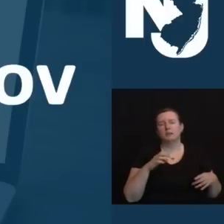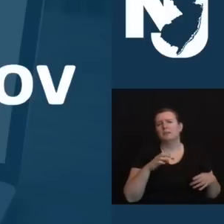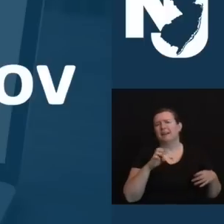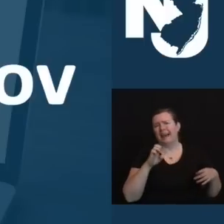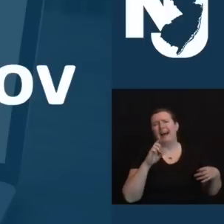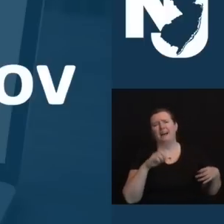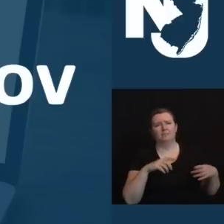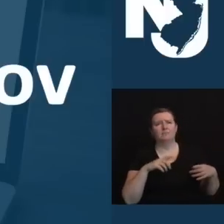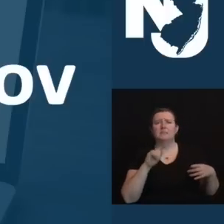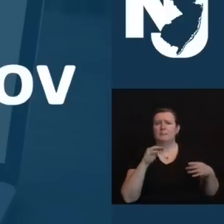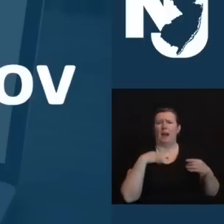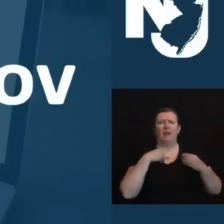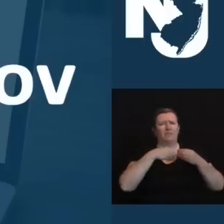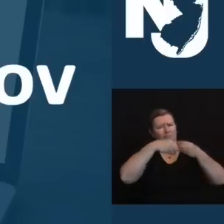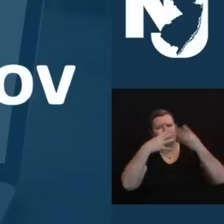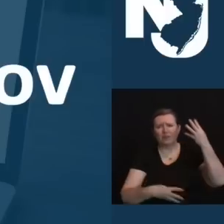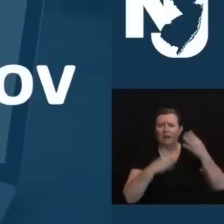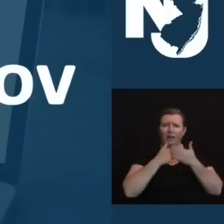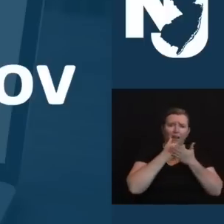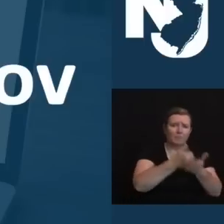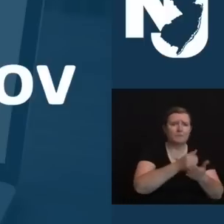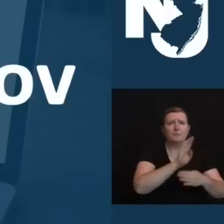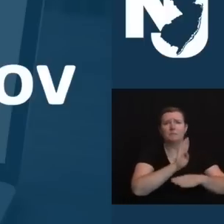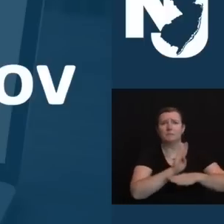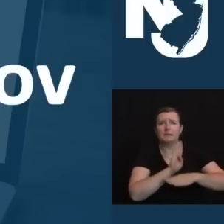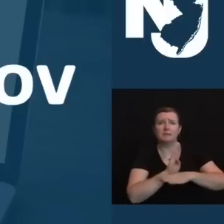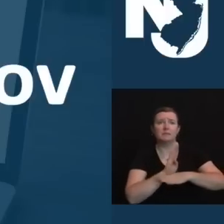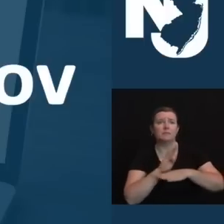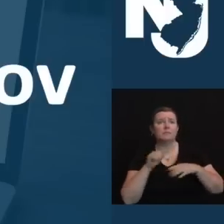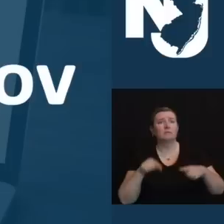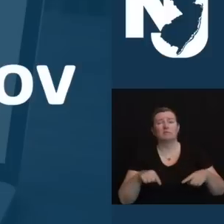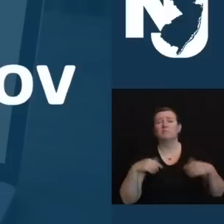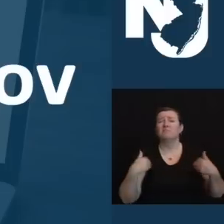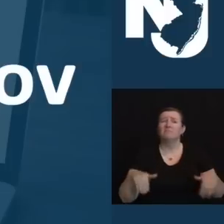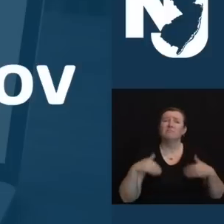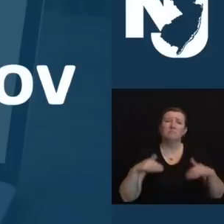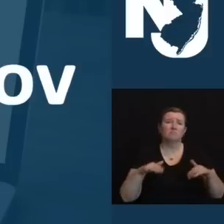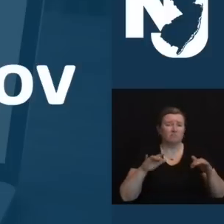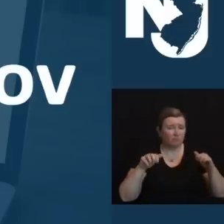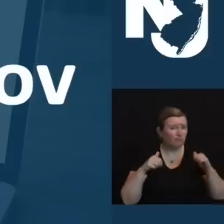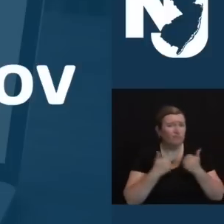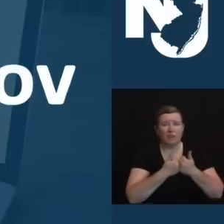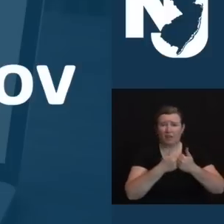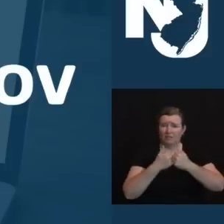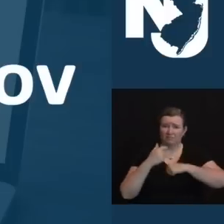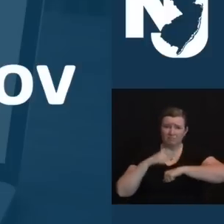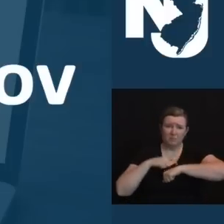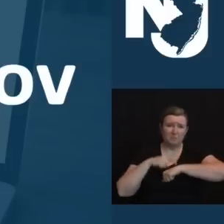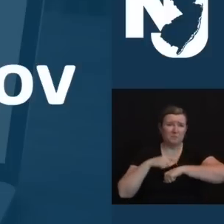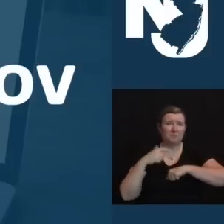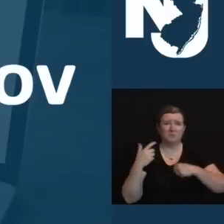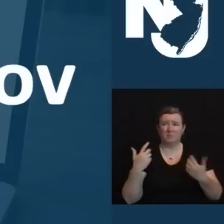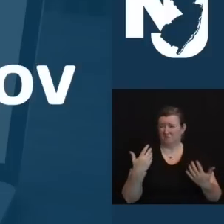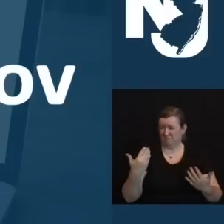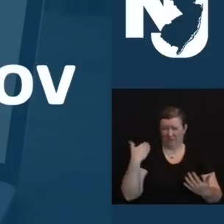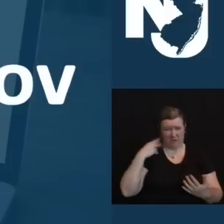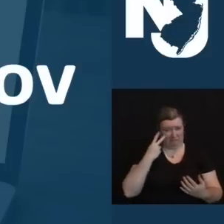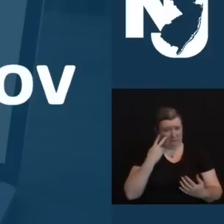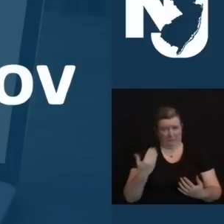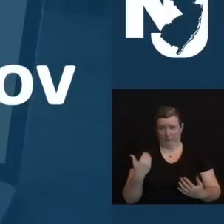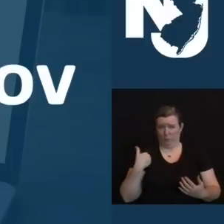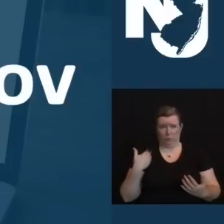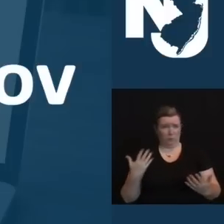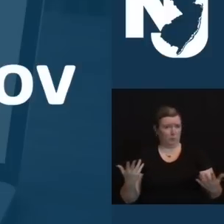through what is undoubtedly the most challenging period many of them have ever experienced and likely ever